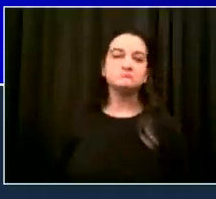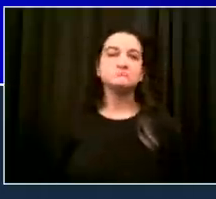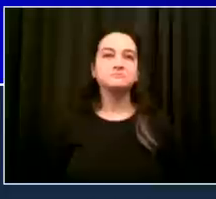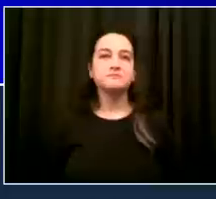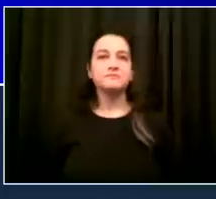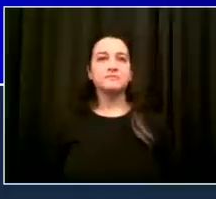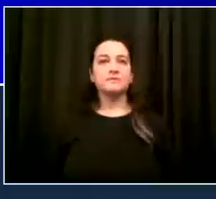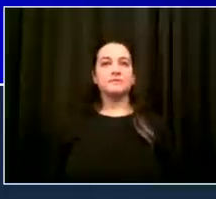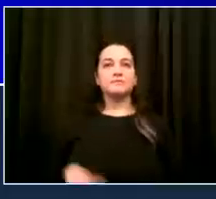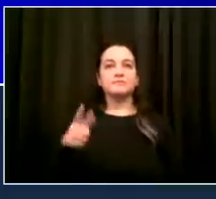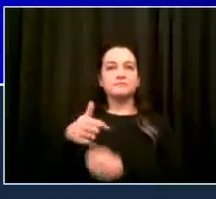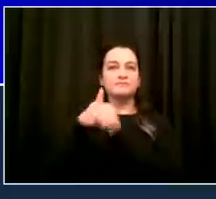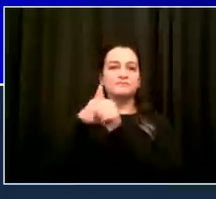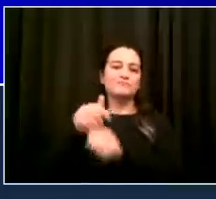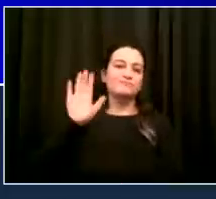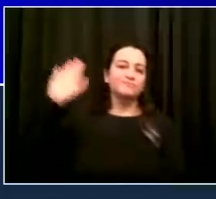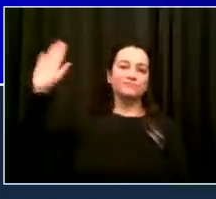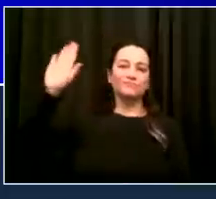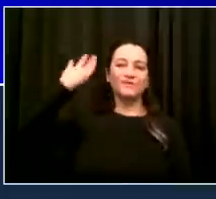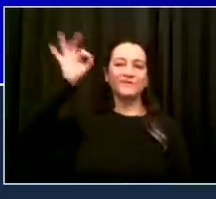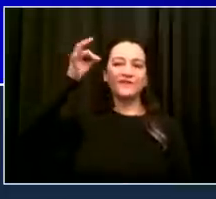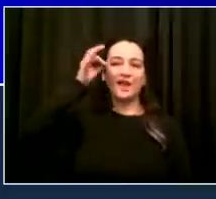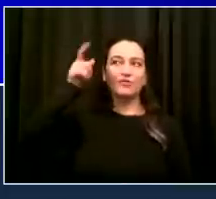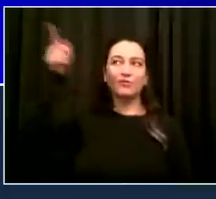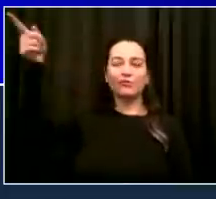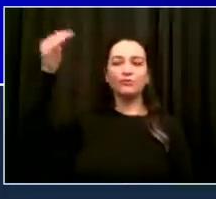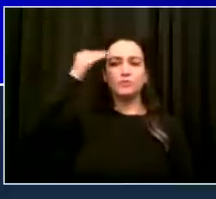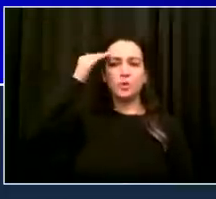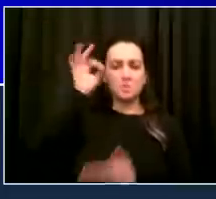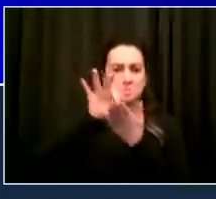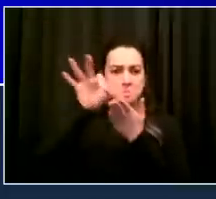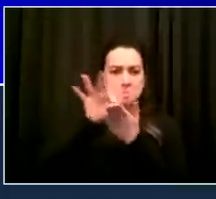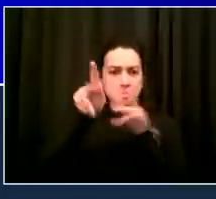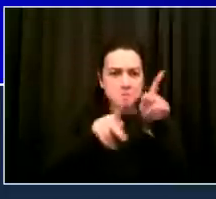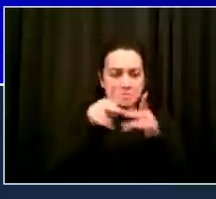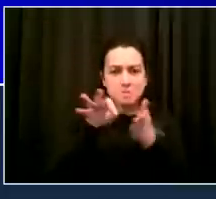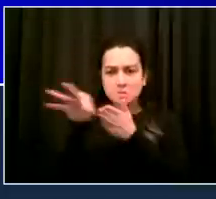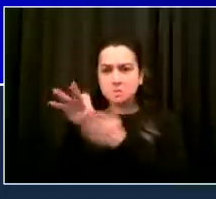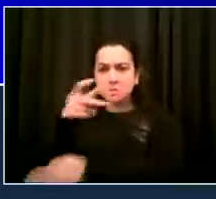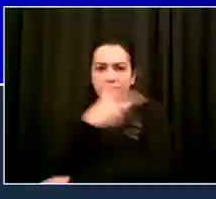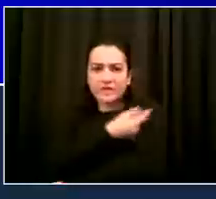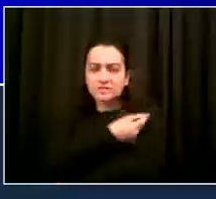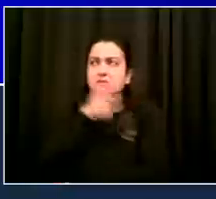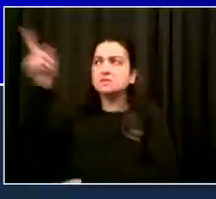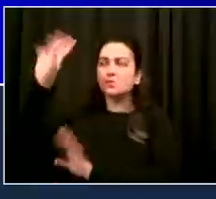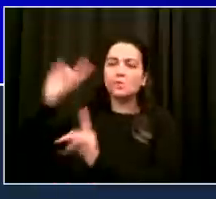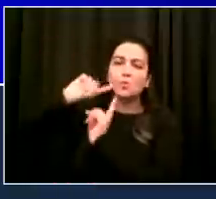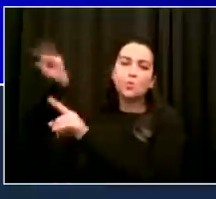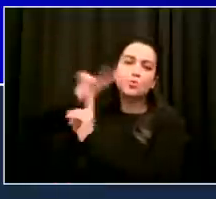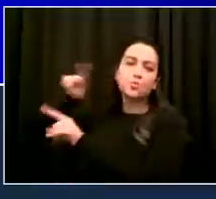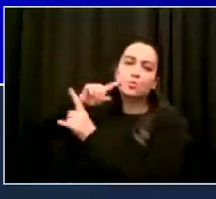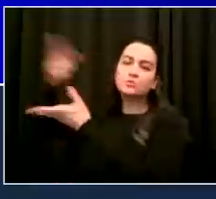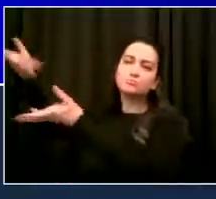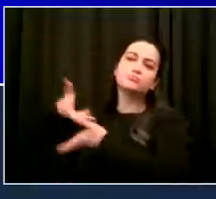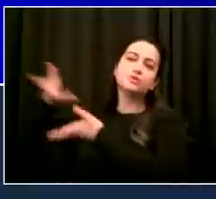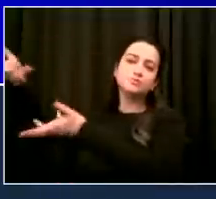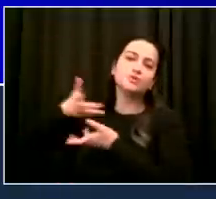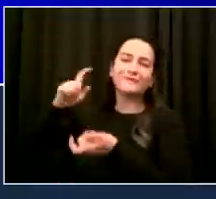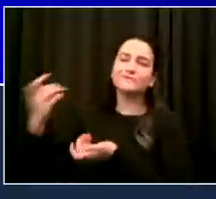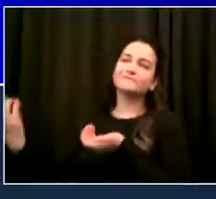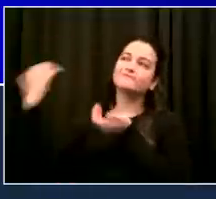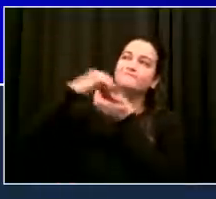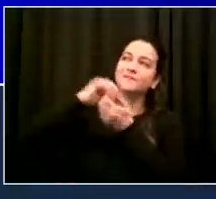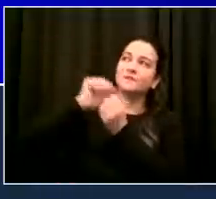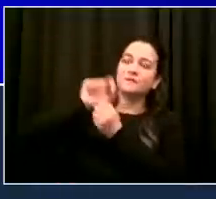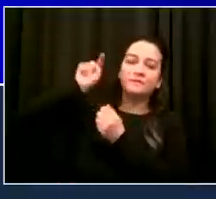responder, essential worker, educator, school staff, grocery store workers we were talking about, and obviously all the folks in the